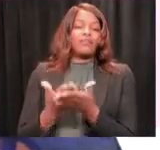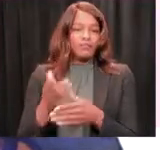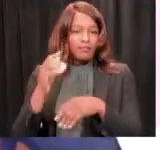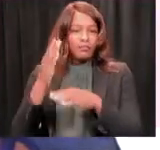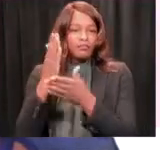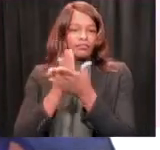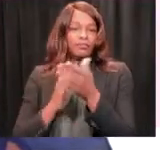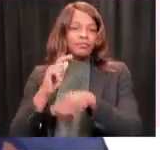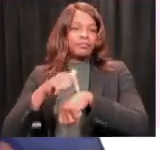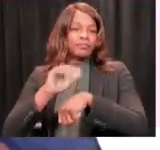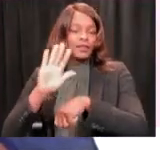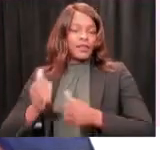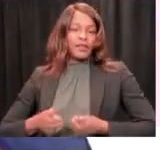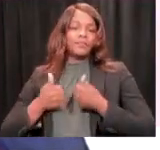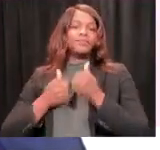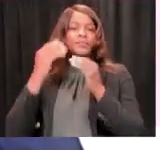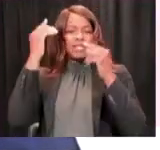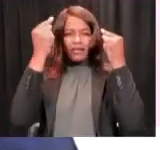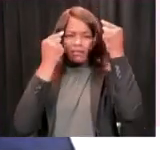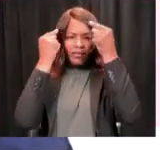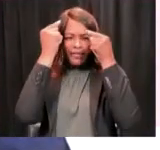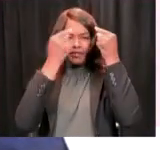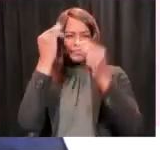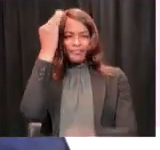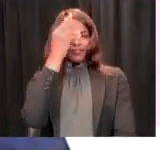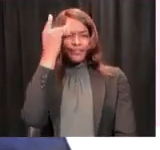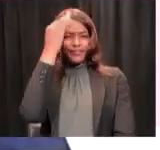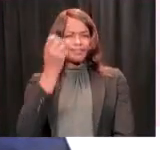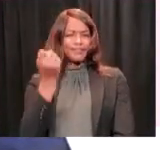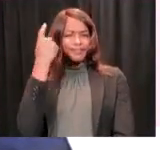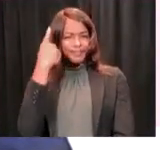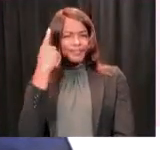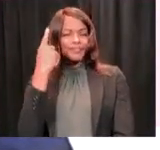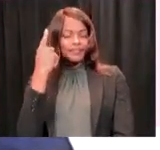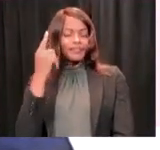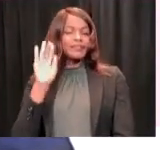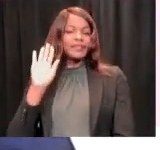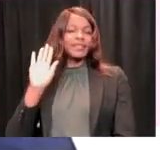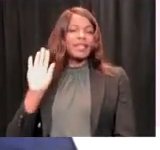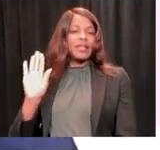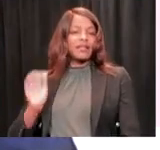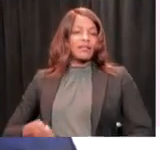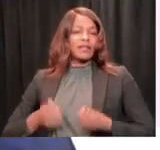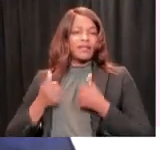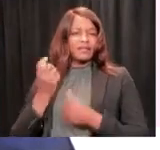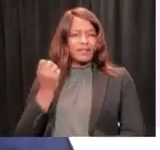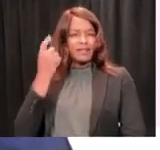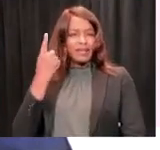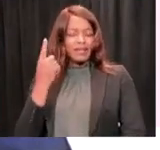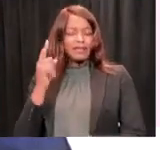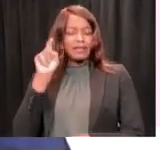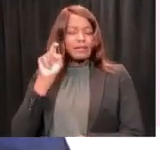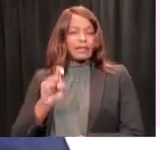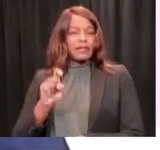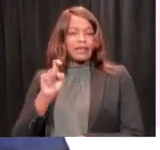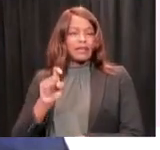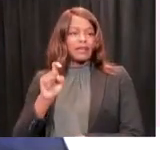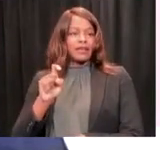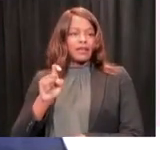life where he is processing and recognizing where he is and understands the need